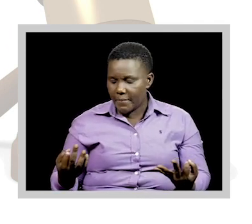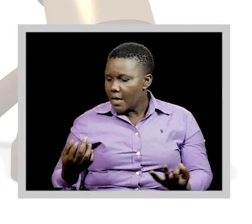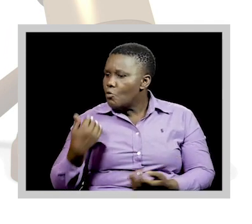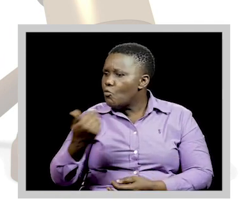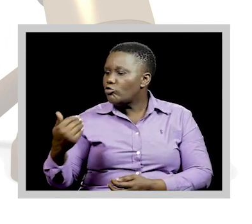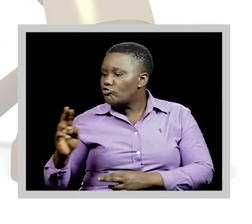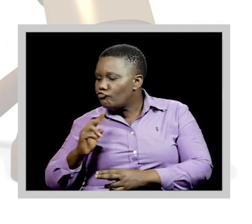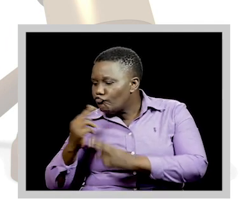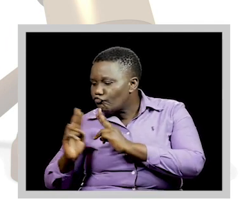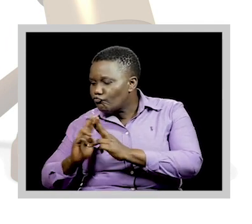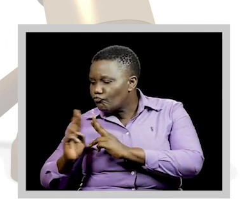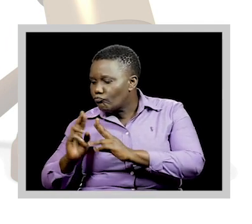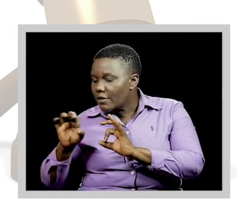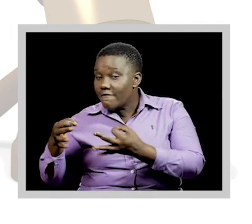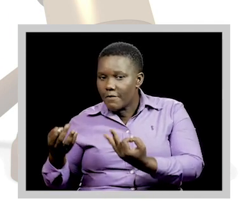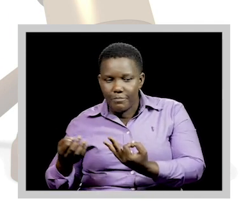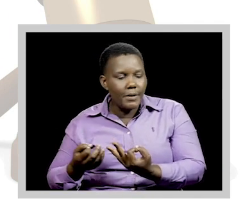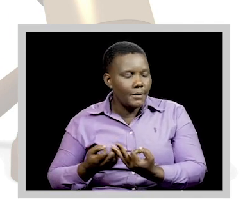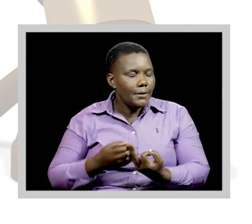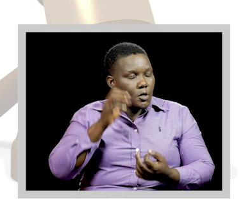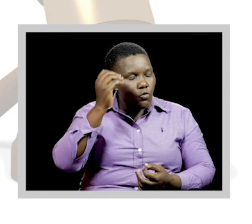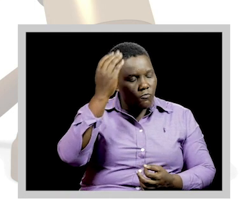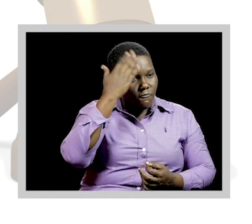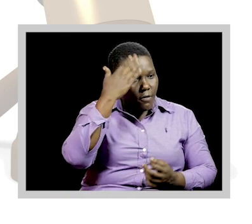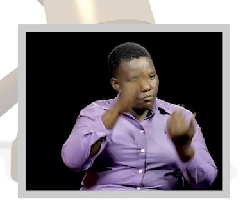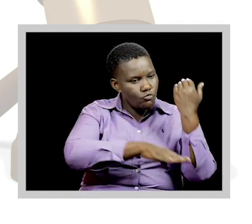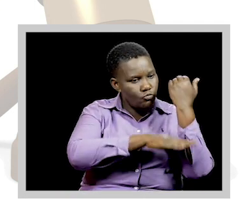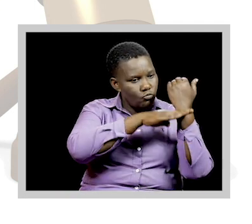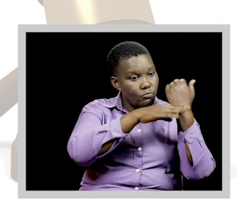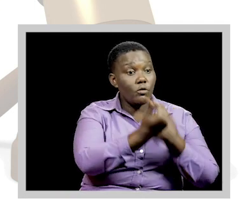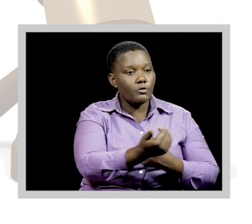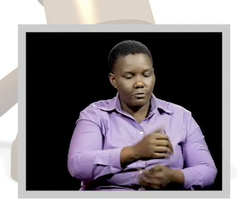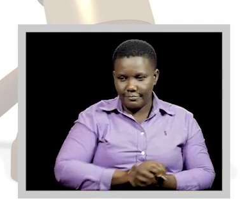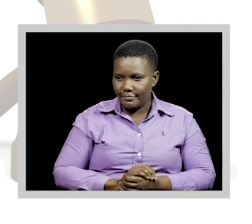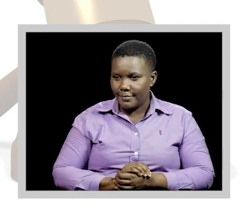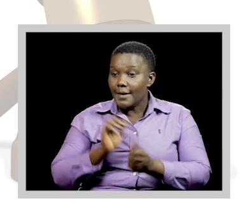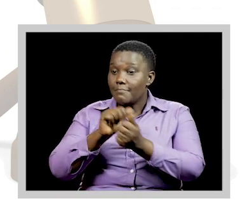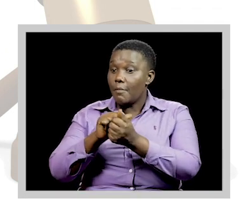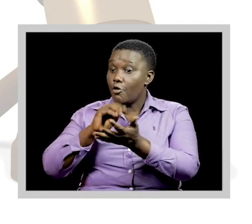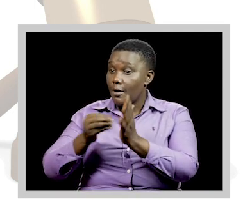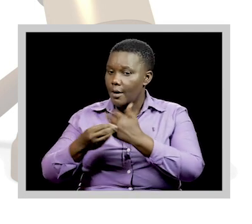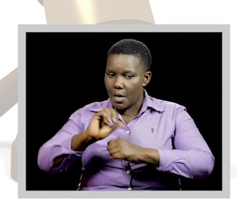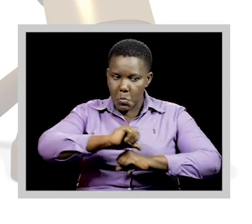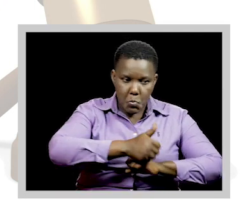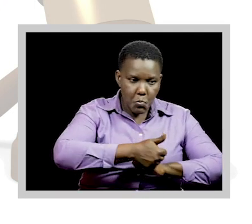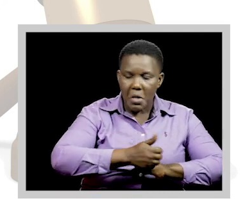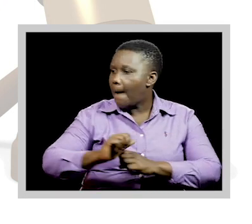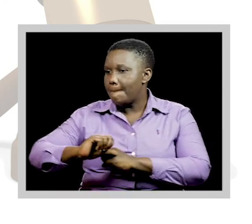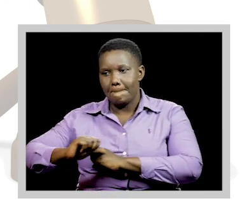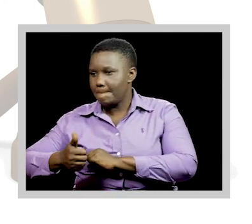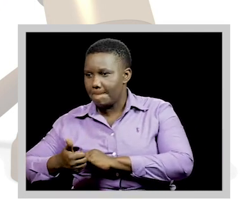speaking to children, age determination, do's and don'ts in the juvenile